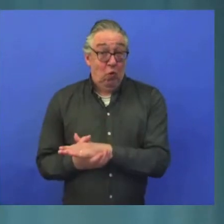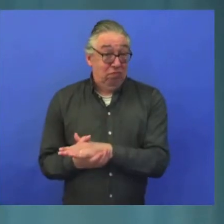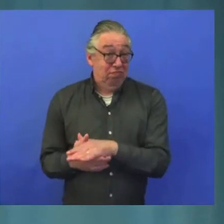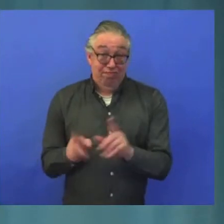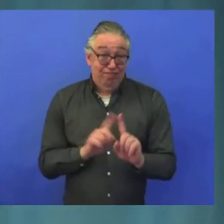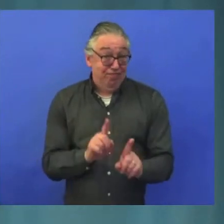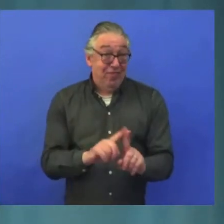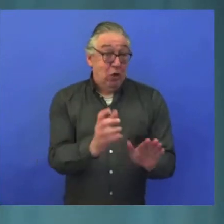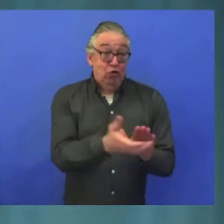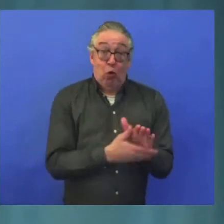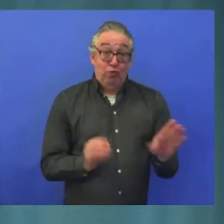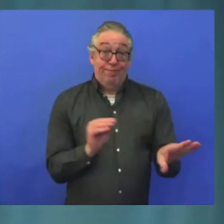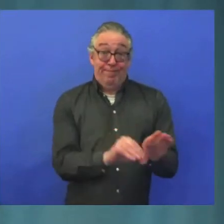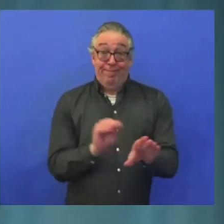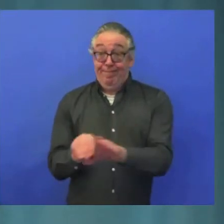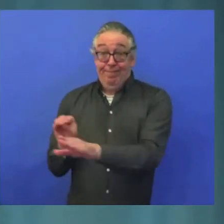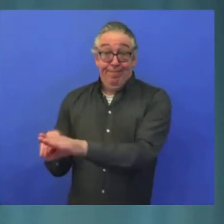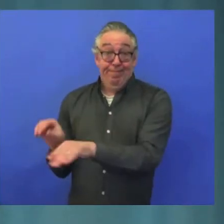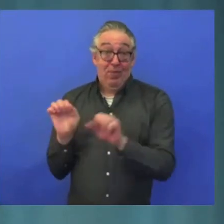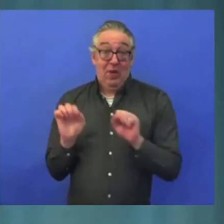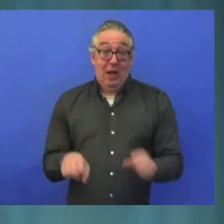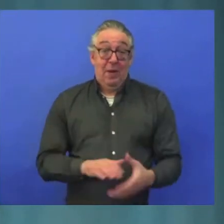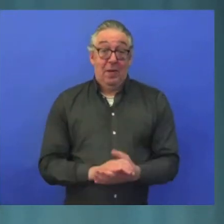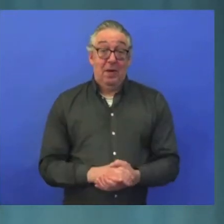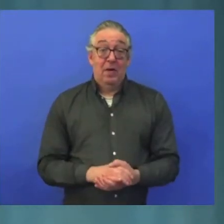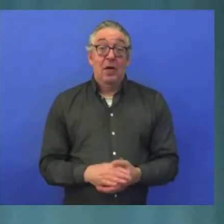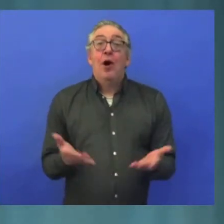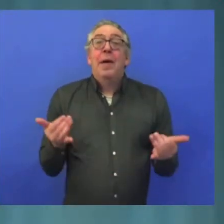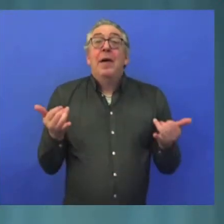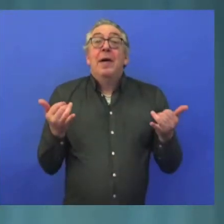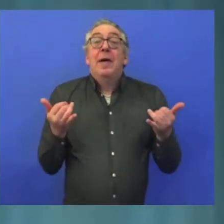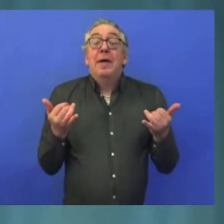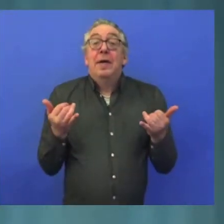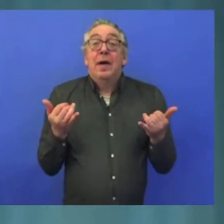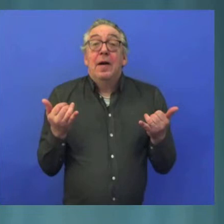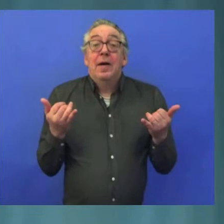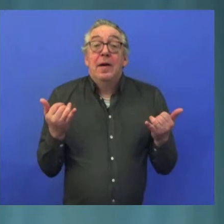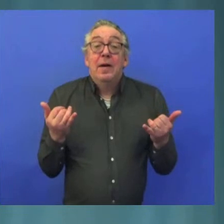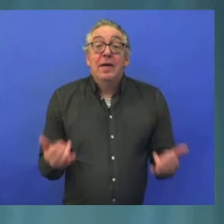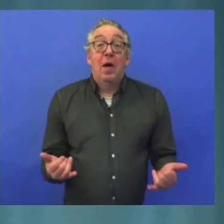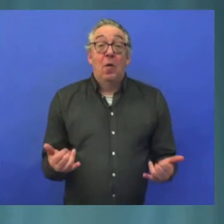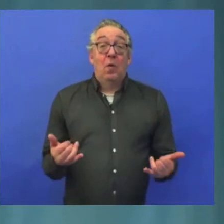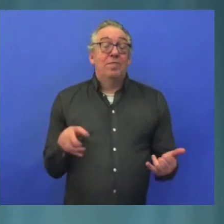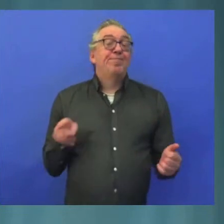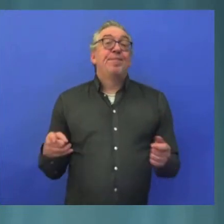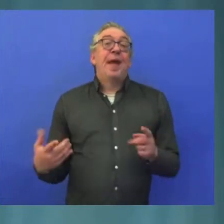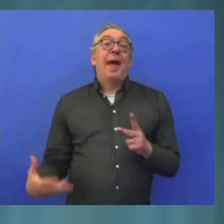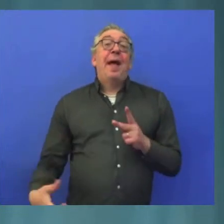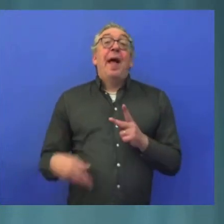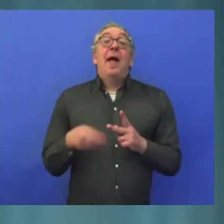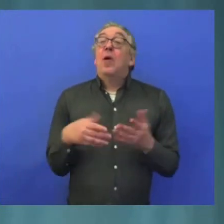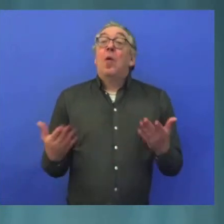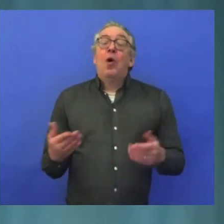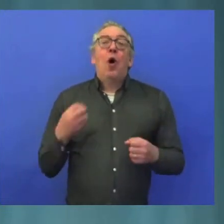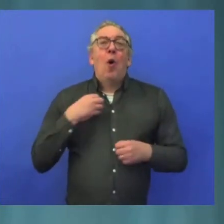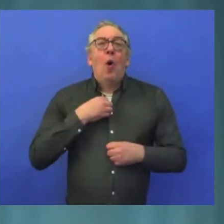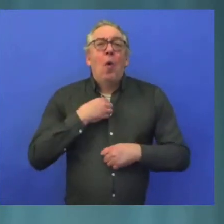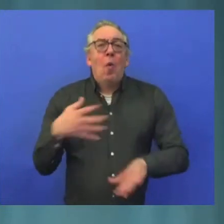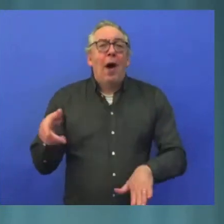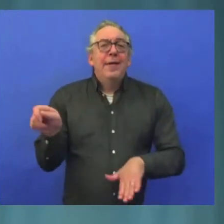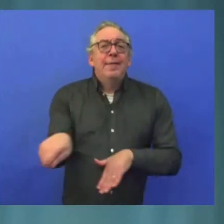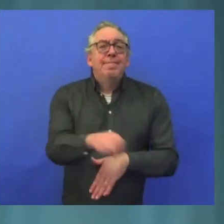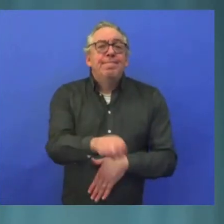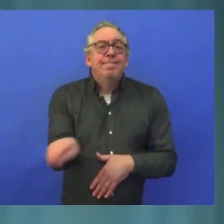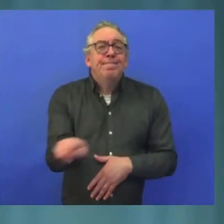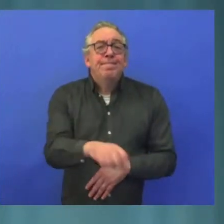This one is at the moment an add-on to the white cane, because we're working with ultrasound system,